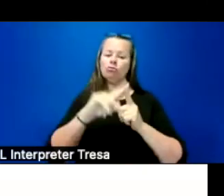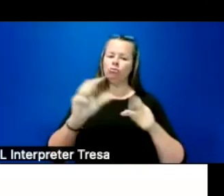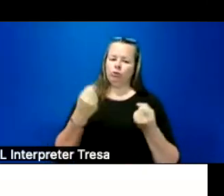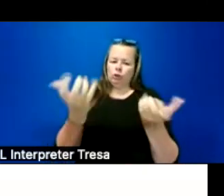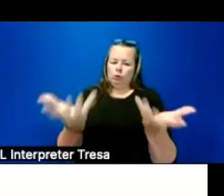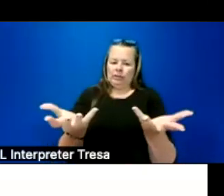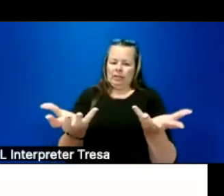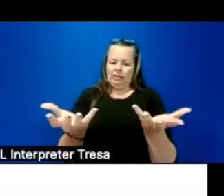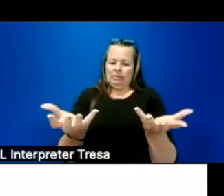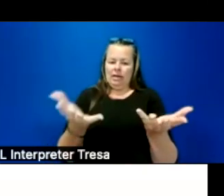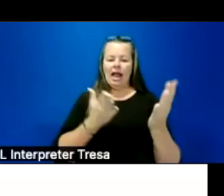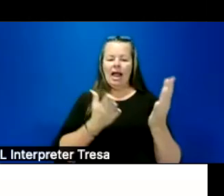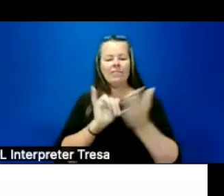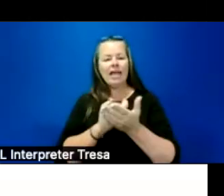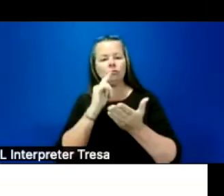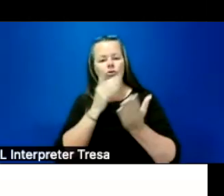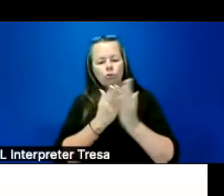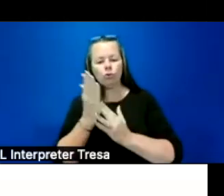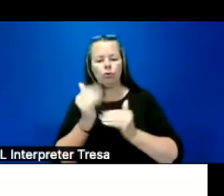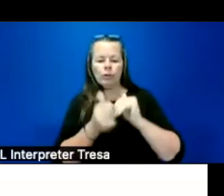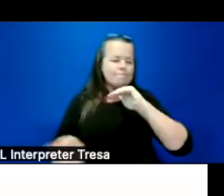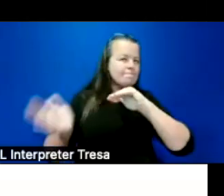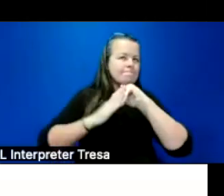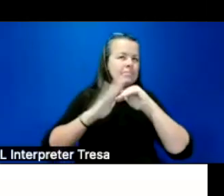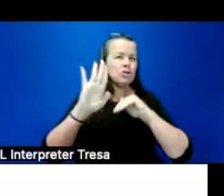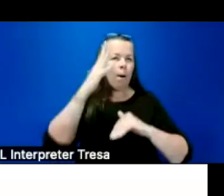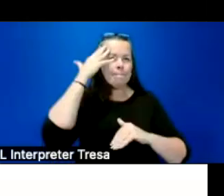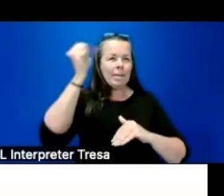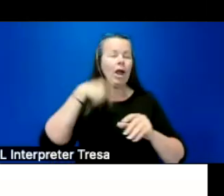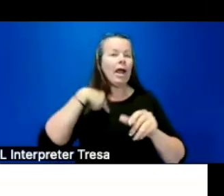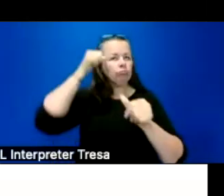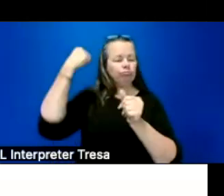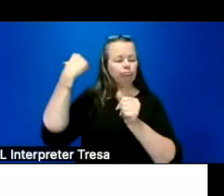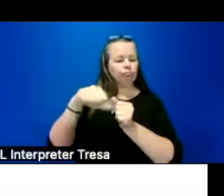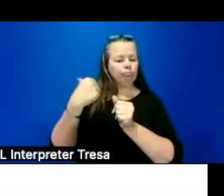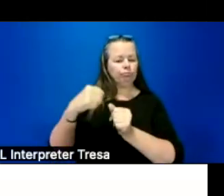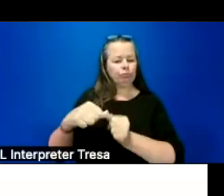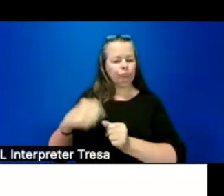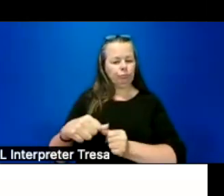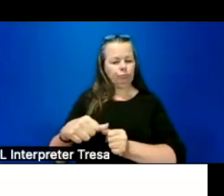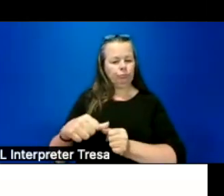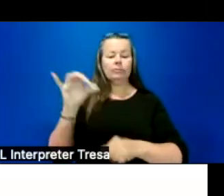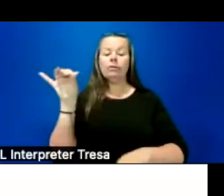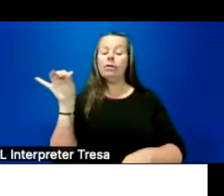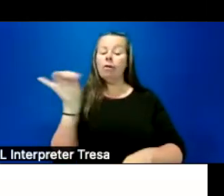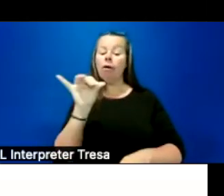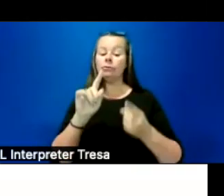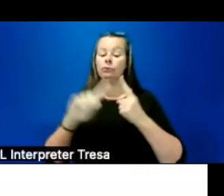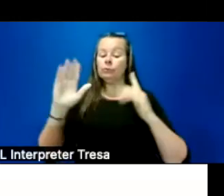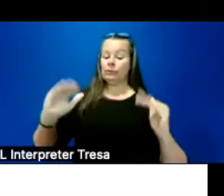through boosting the memory and recalling them. It also enhances the reasoning about